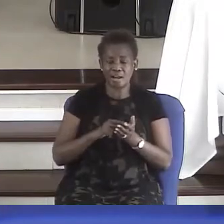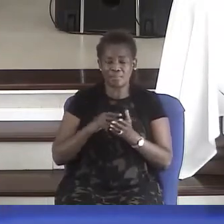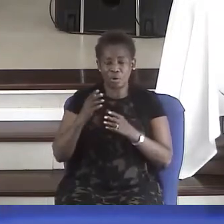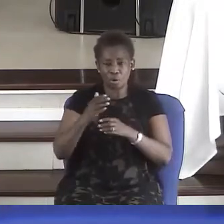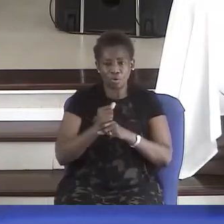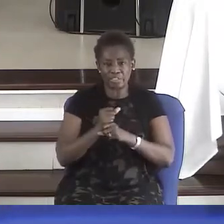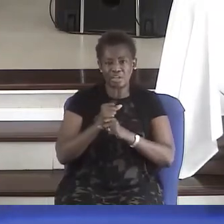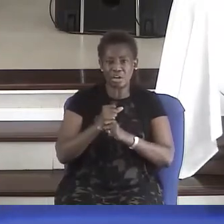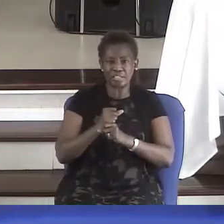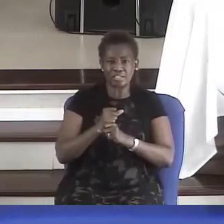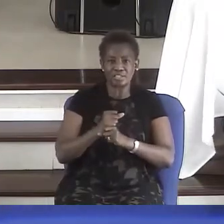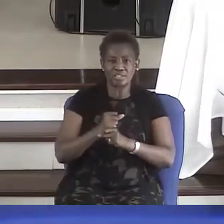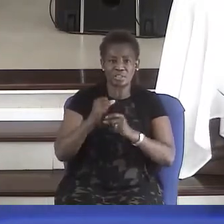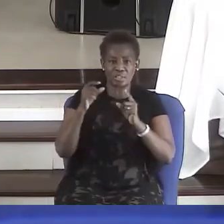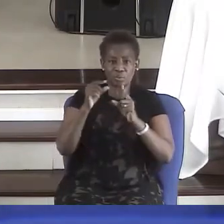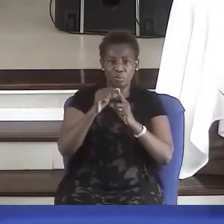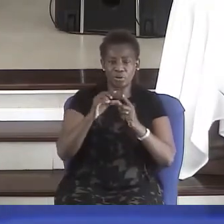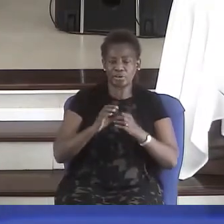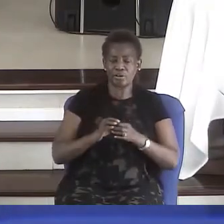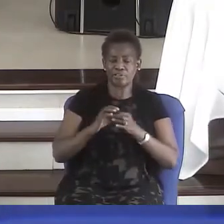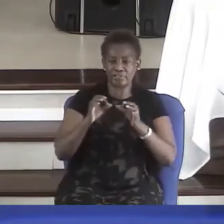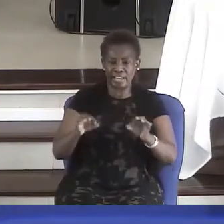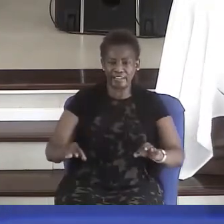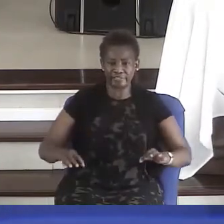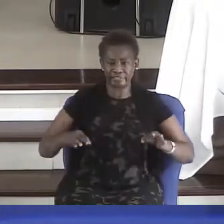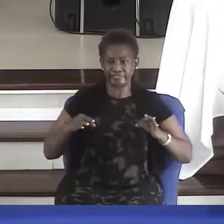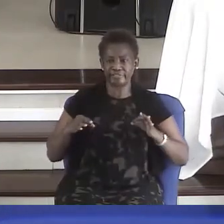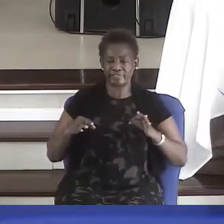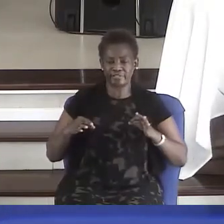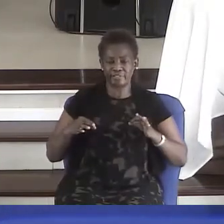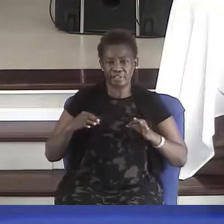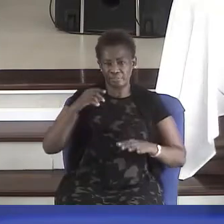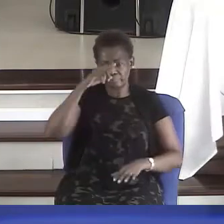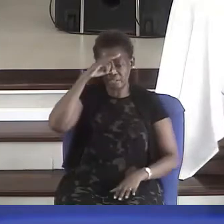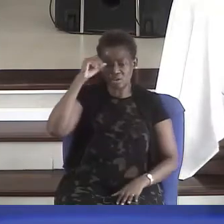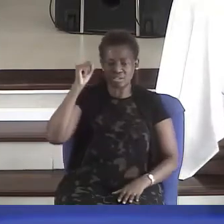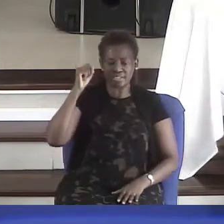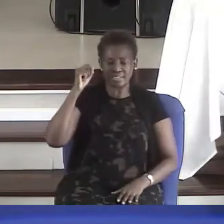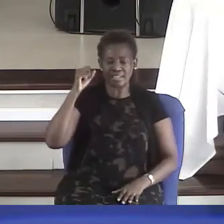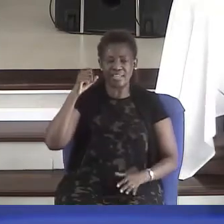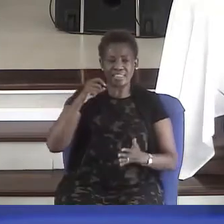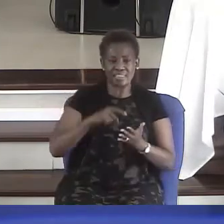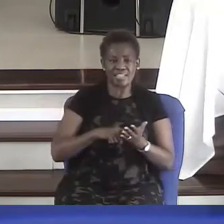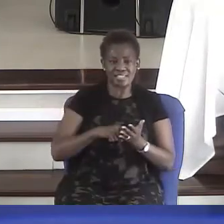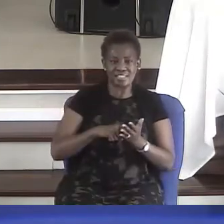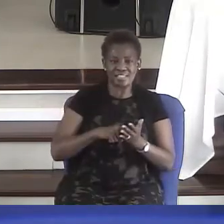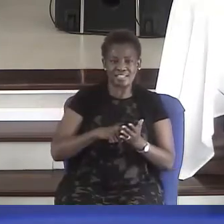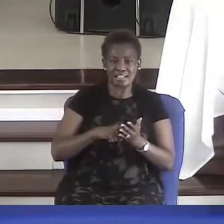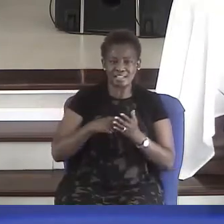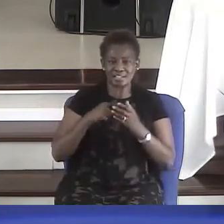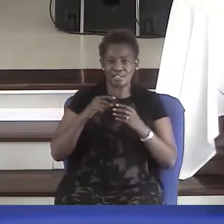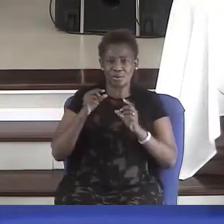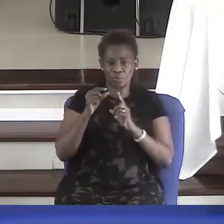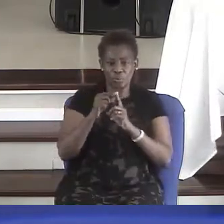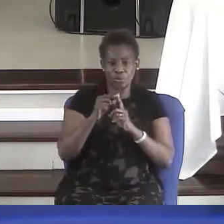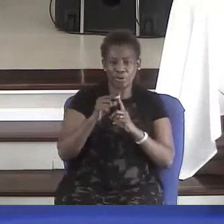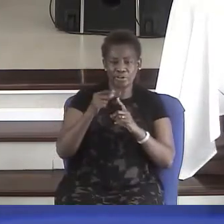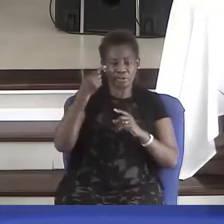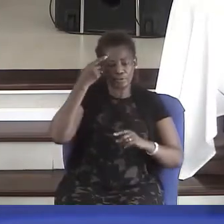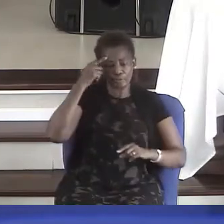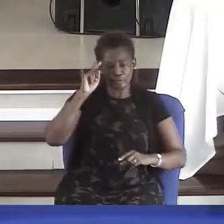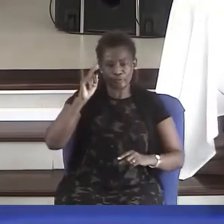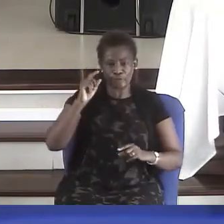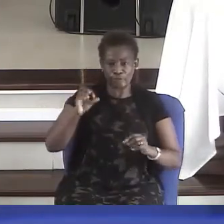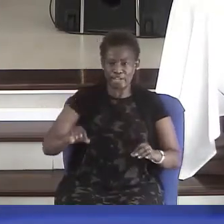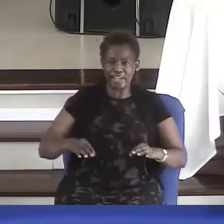onto the word of life, for this is word for life. And I'm